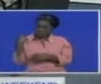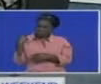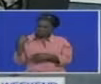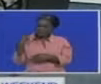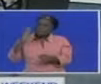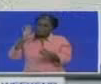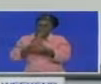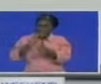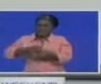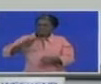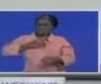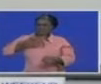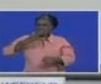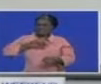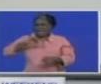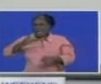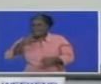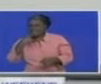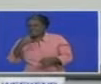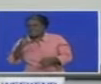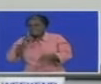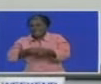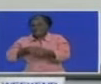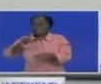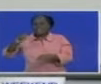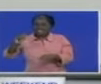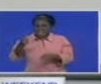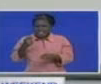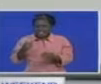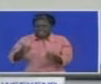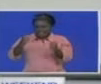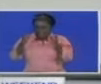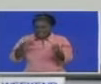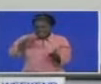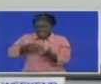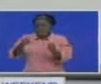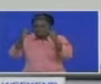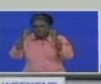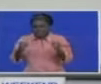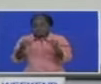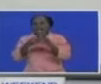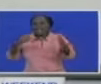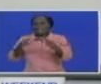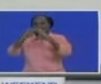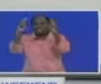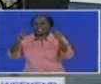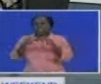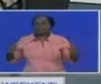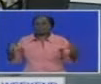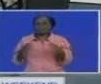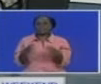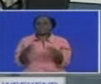chest thumping, some say, others say it's time Kenya puts her foot down in the international community. Let's start with you, TJ Kajwang. What do you